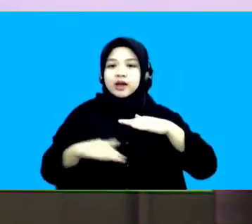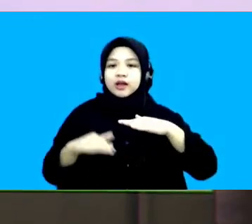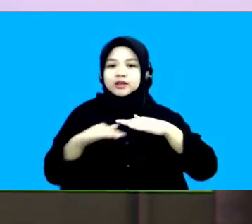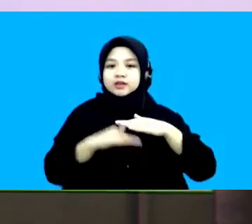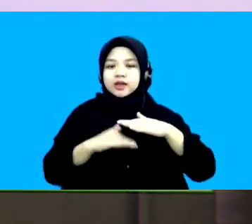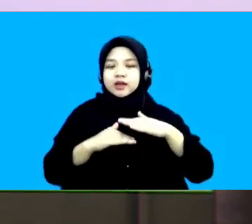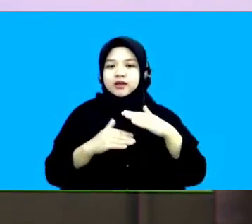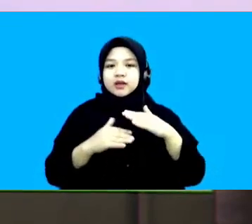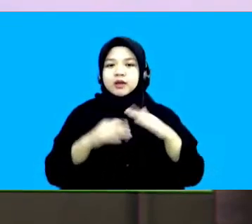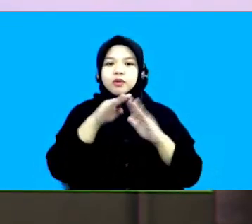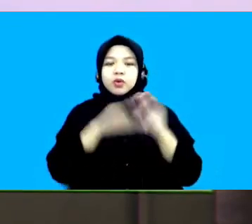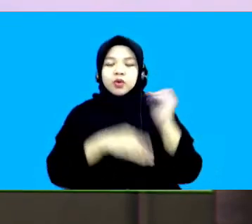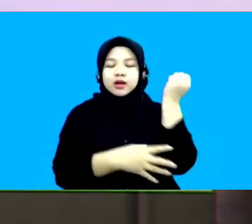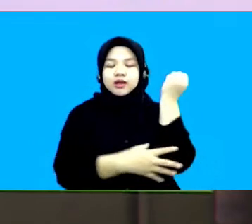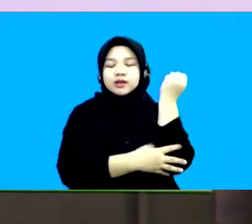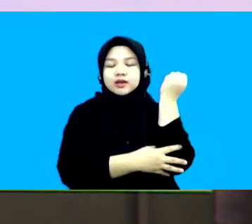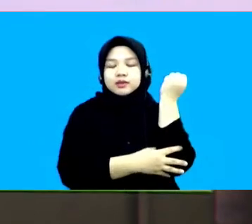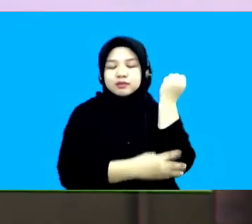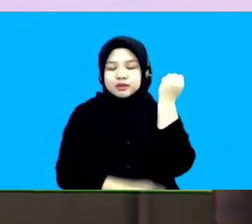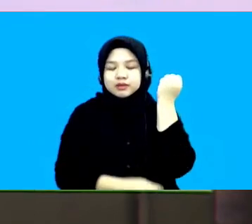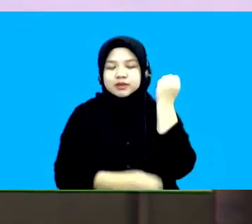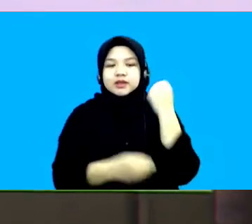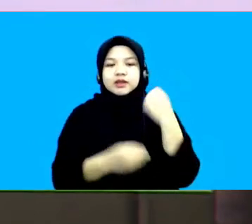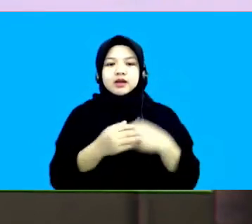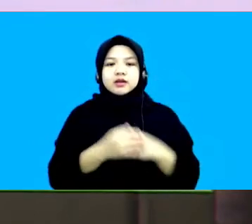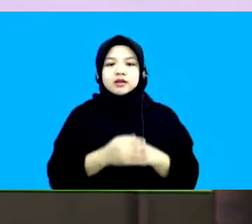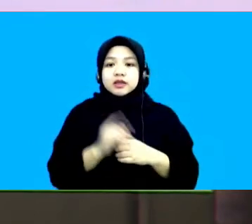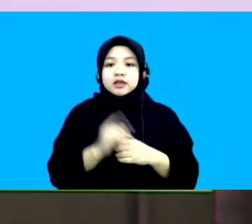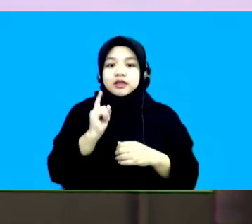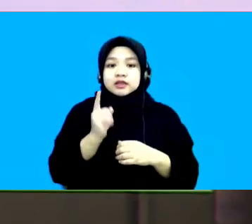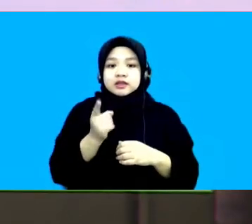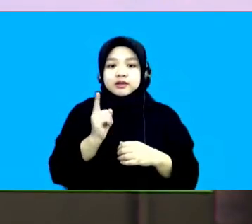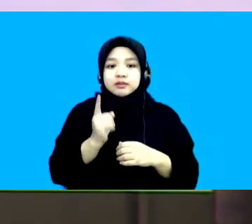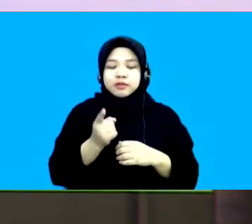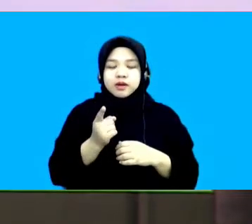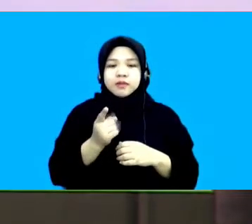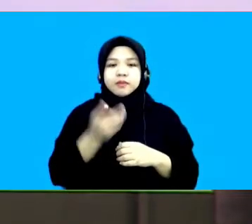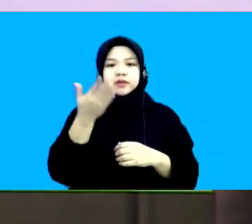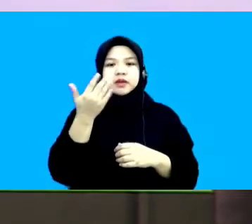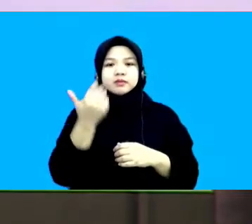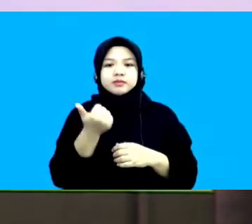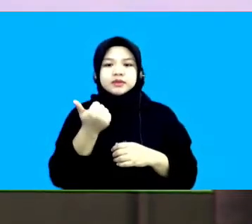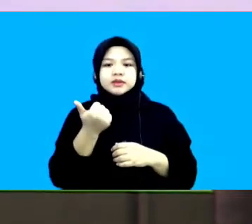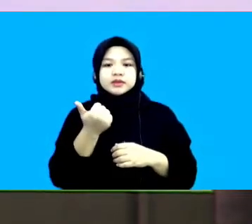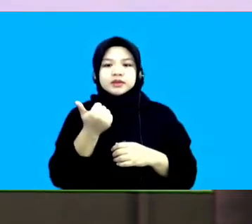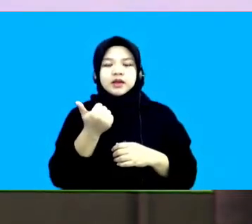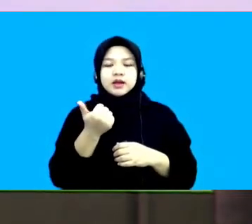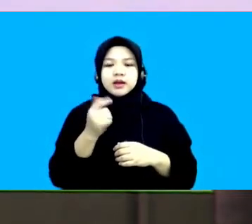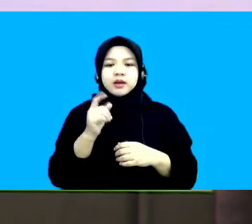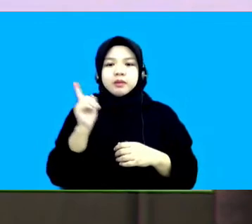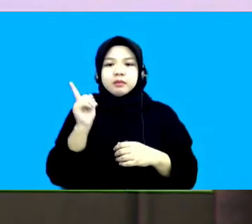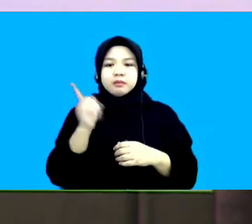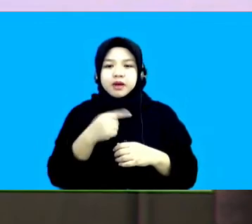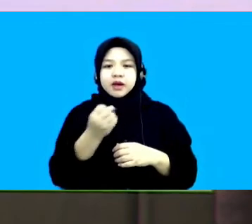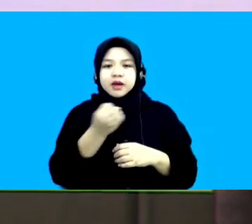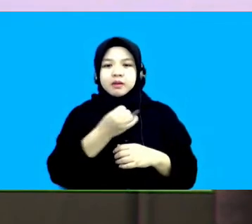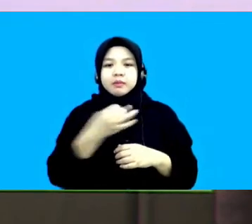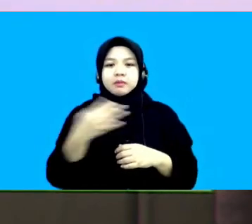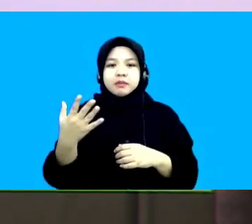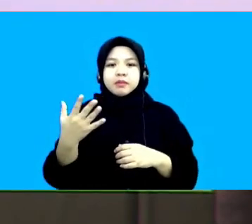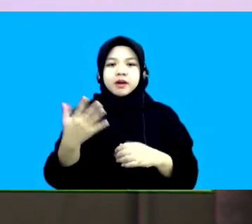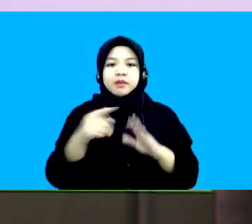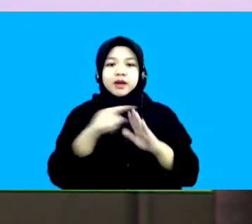Pak Darno, maybe you can also share your insight. For the third question here, how far